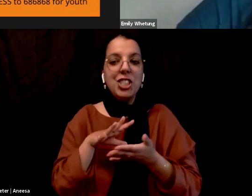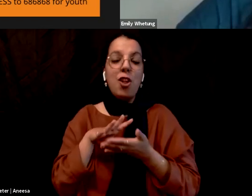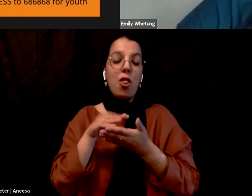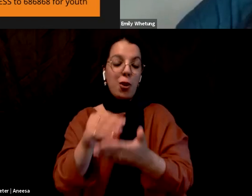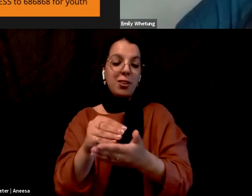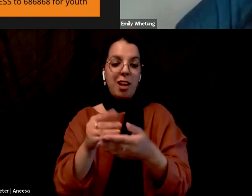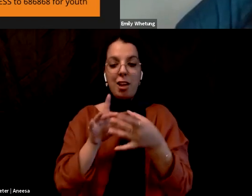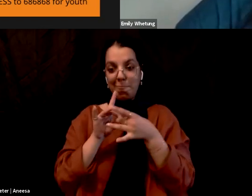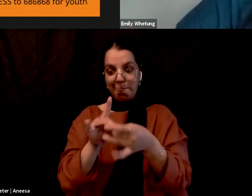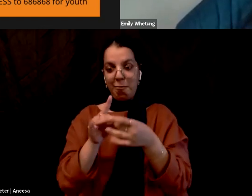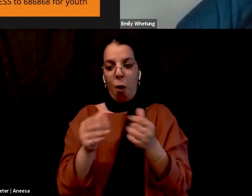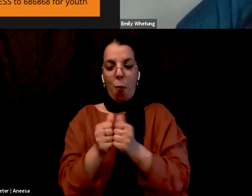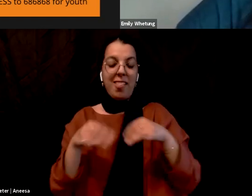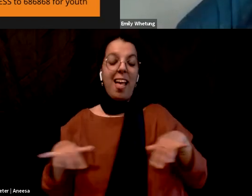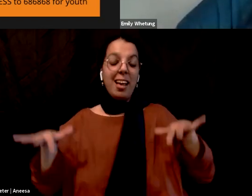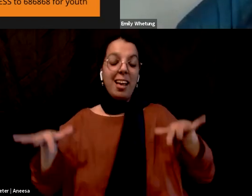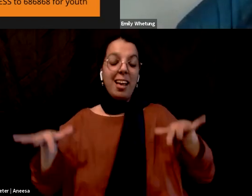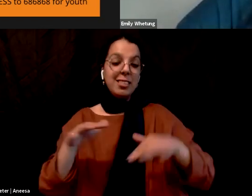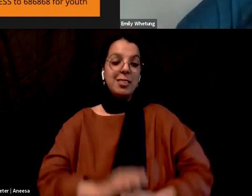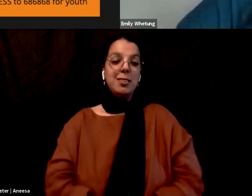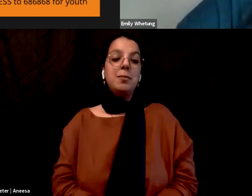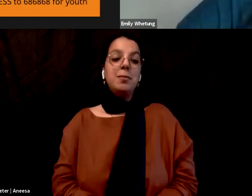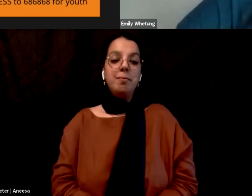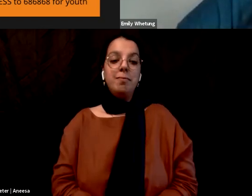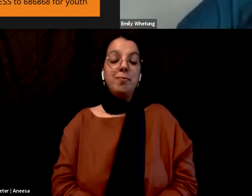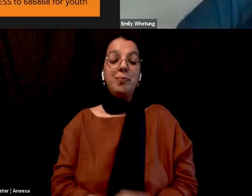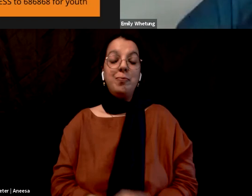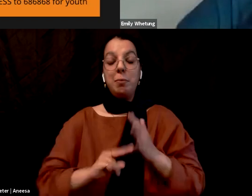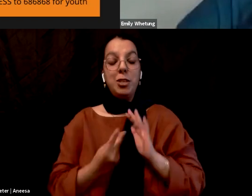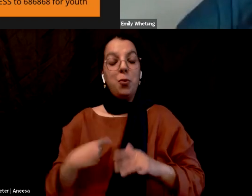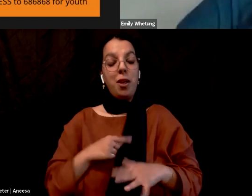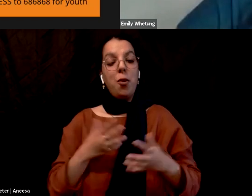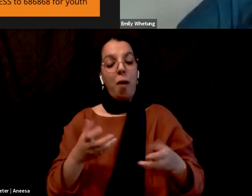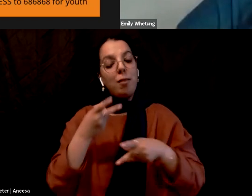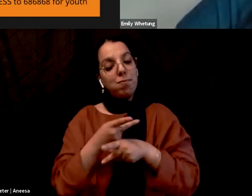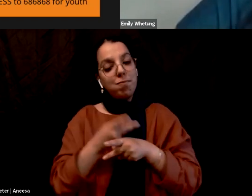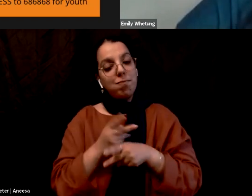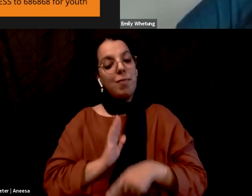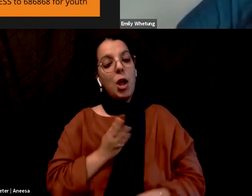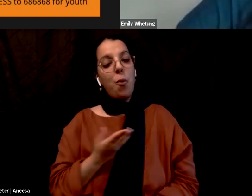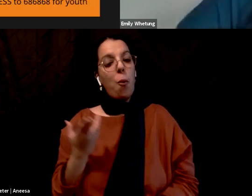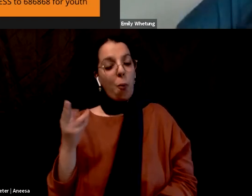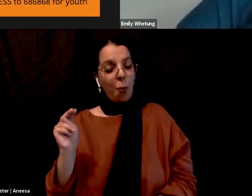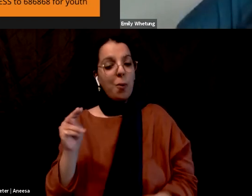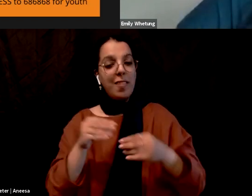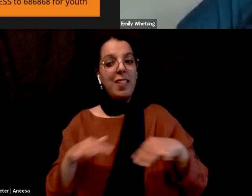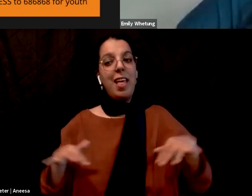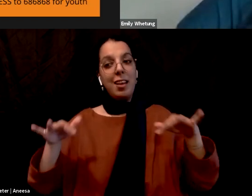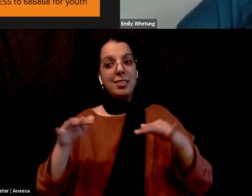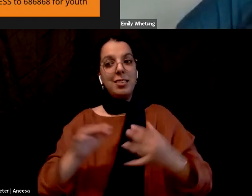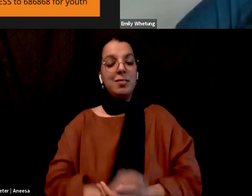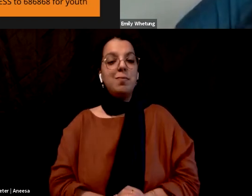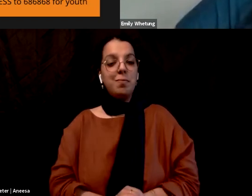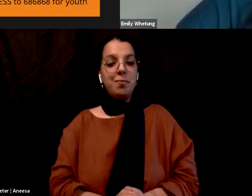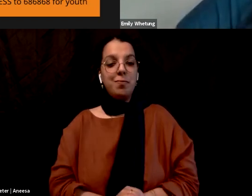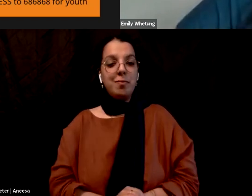with the land and allows us to exercise our ability to be caretakers of our land. It returns control to us, removes it